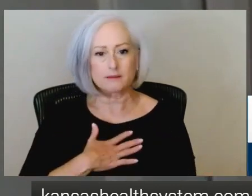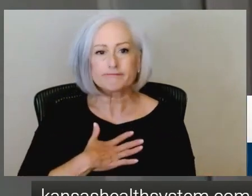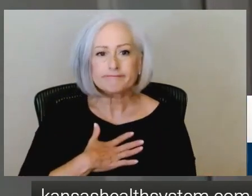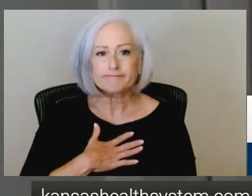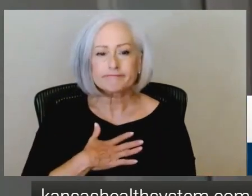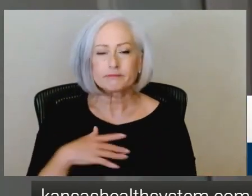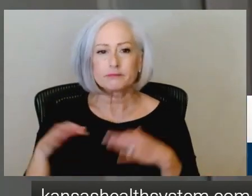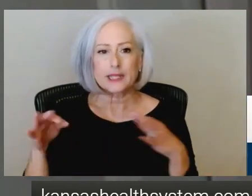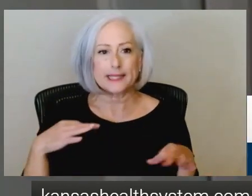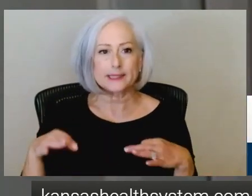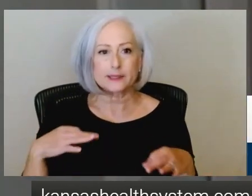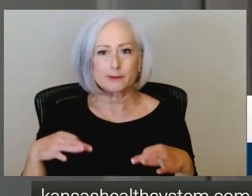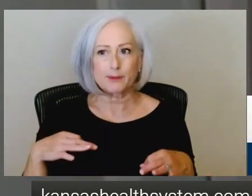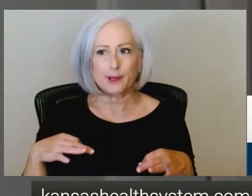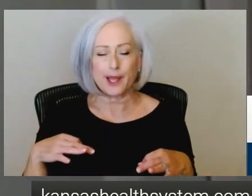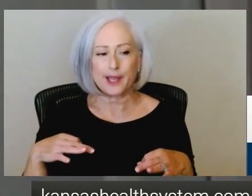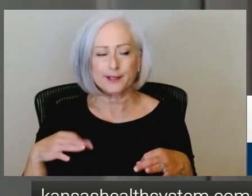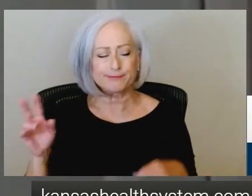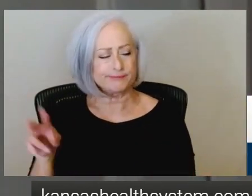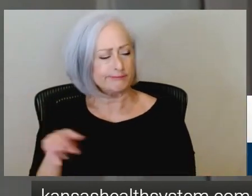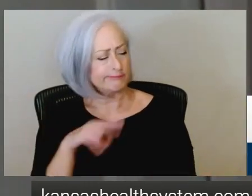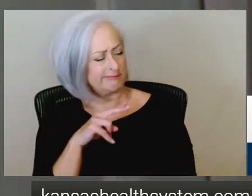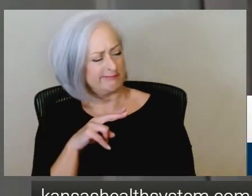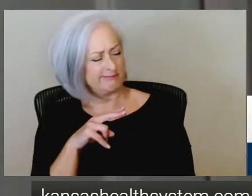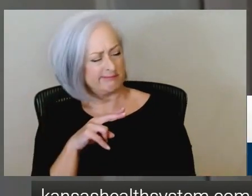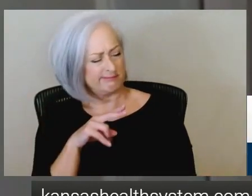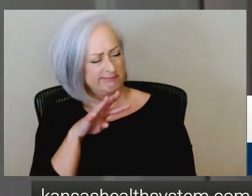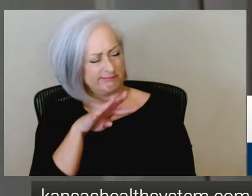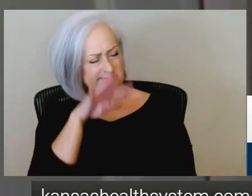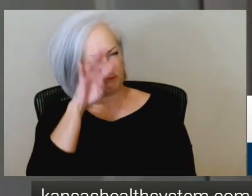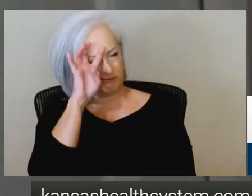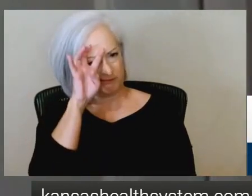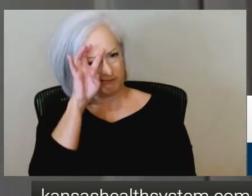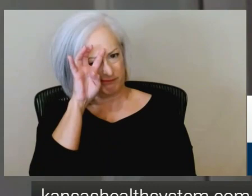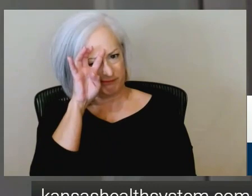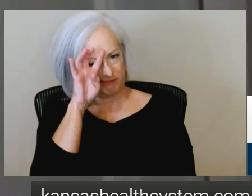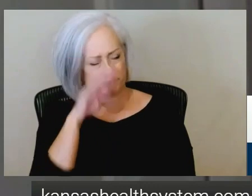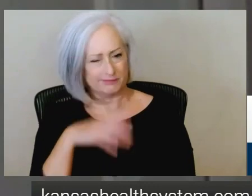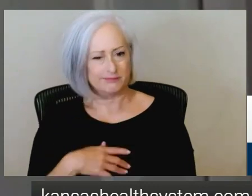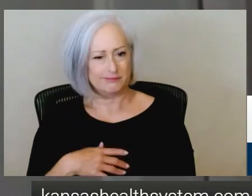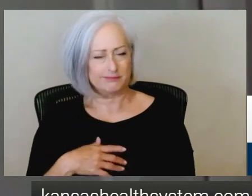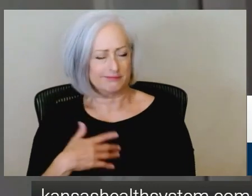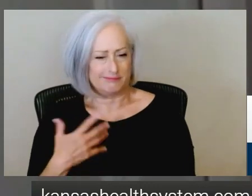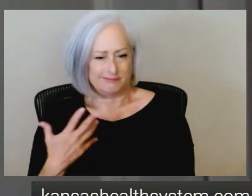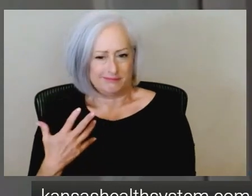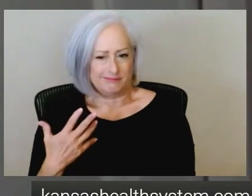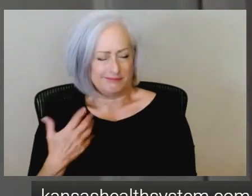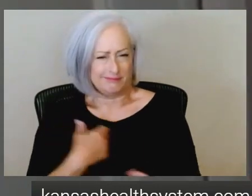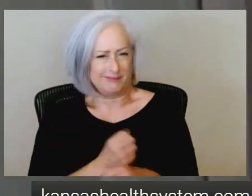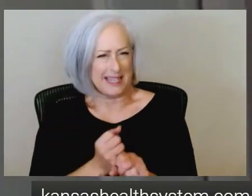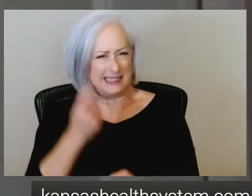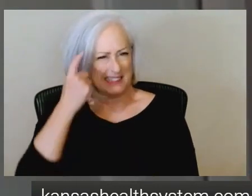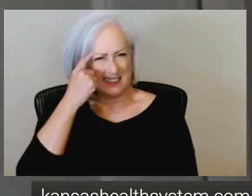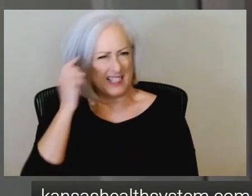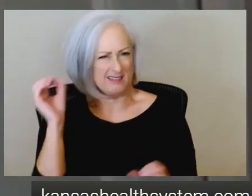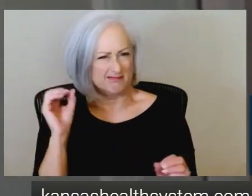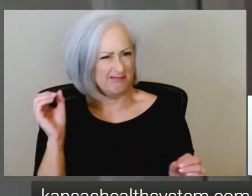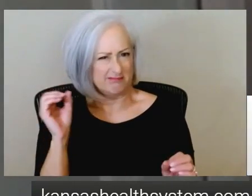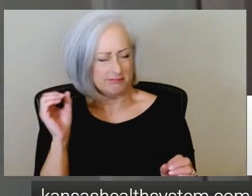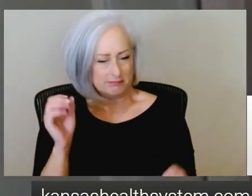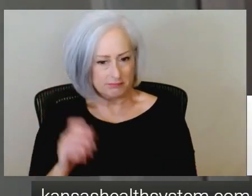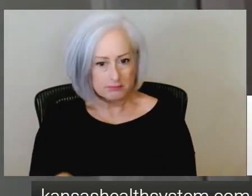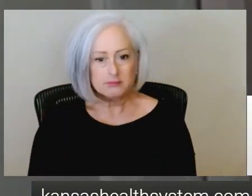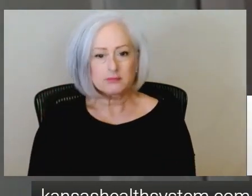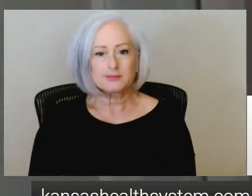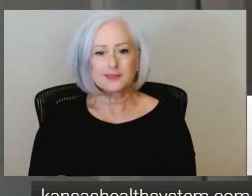to them, and then they look at you funny like, well, that doesn't make sense. It just